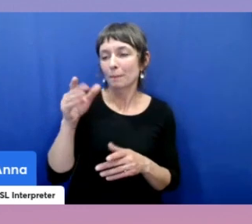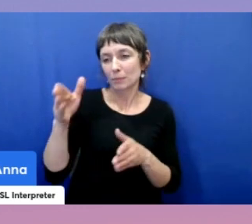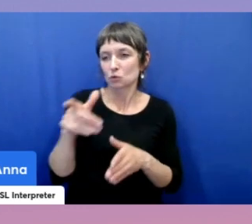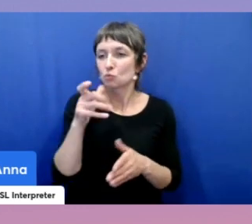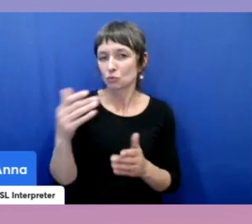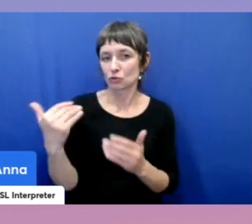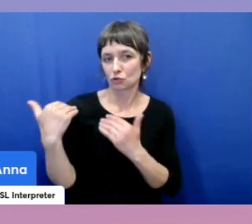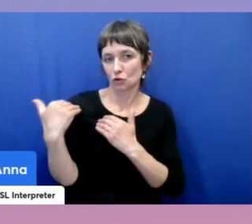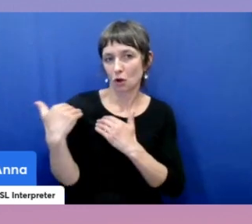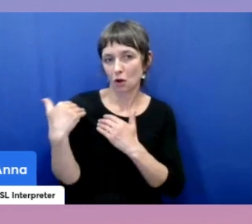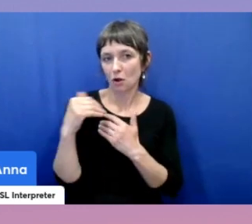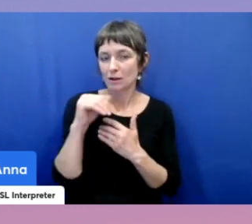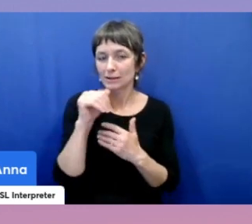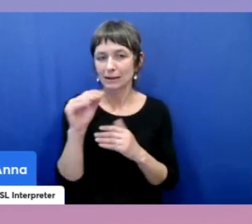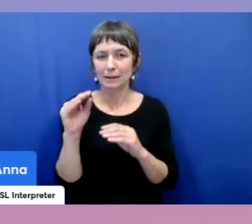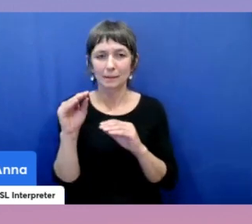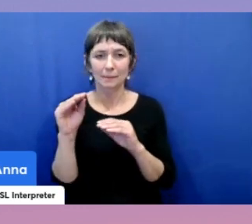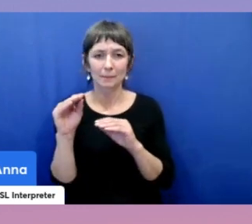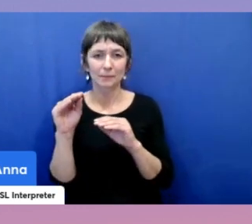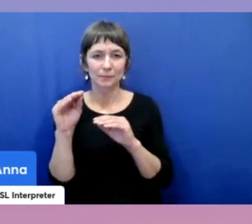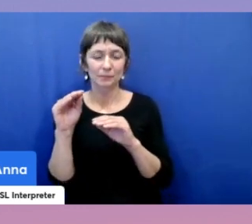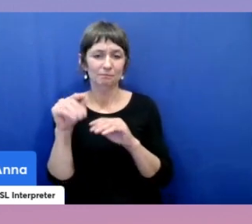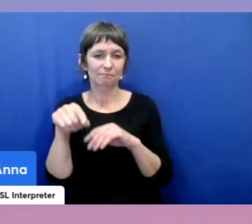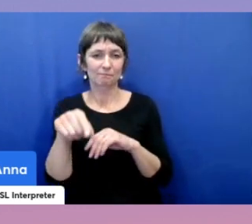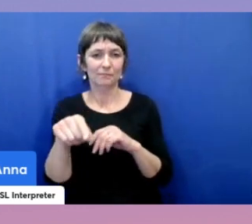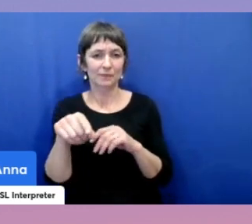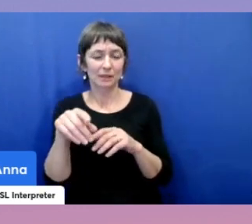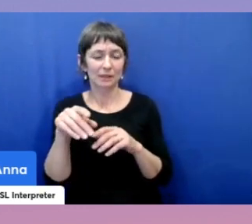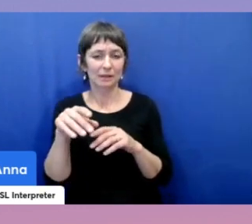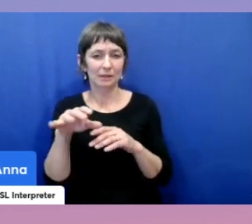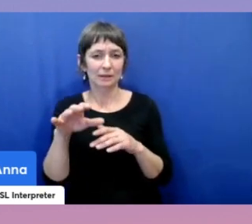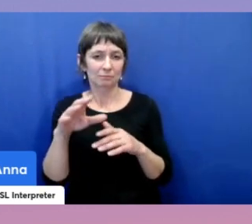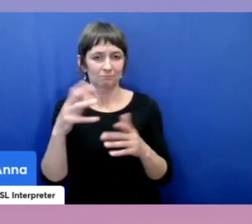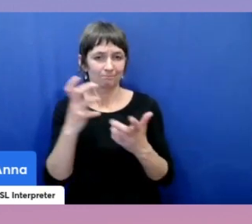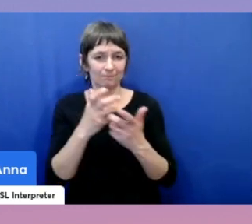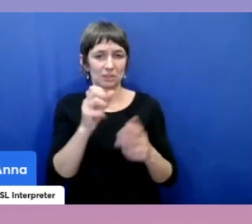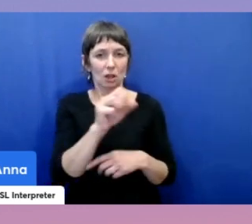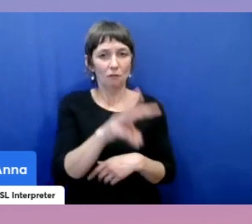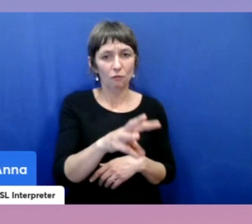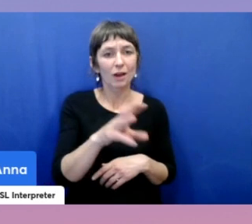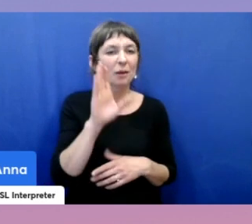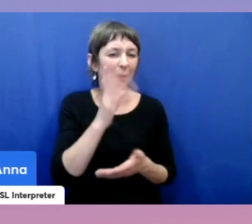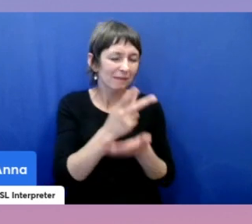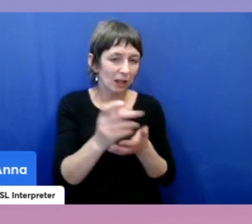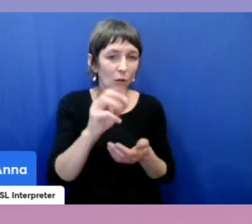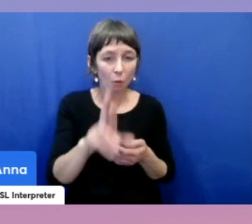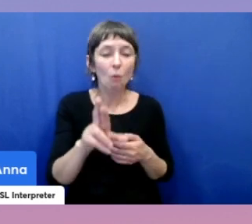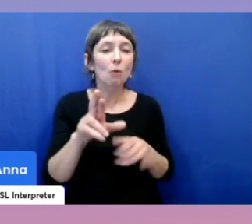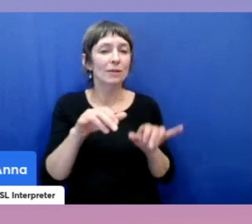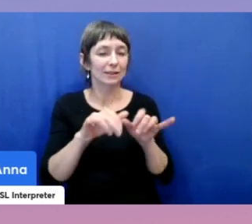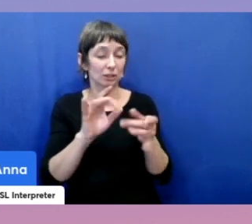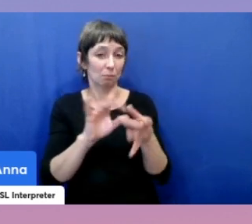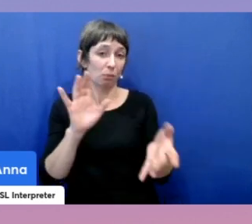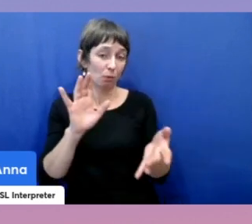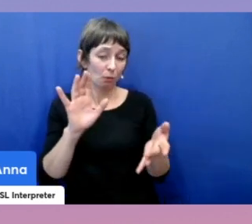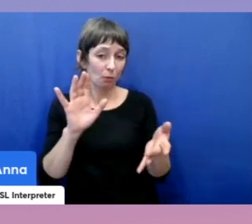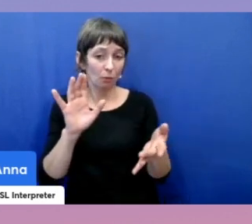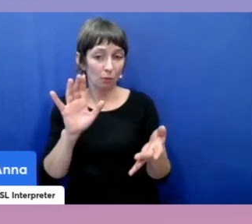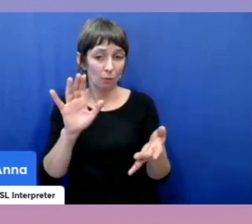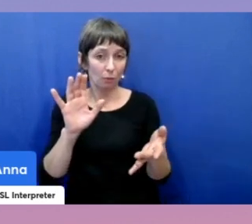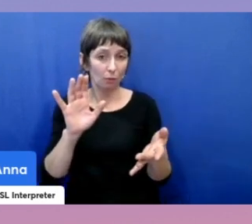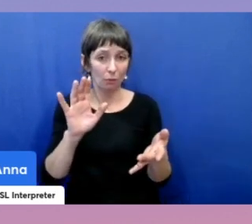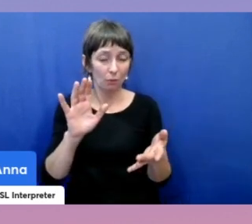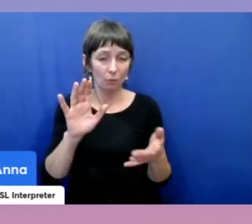person in charge for the software, it will be failed. Or if engineer deploy while the deployment